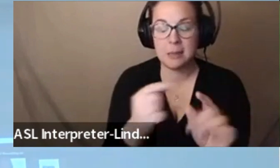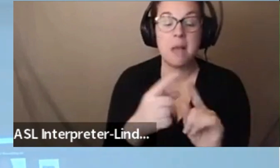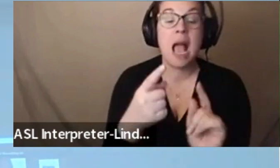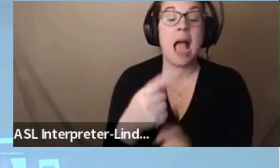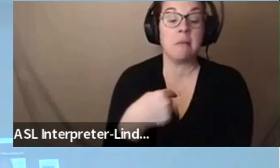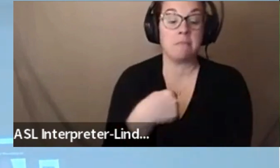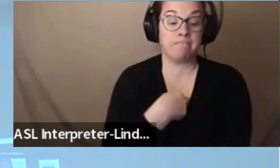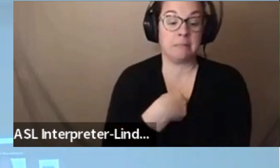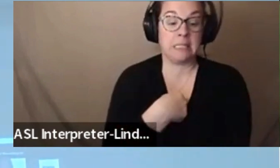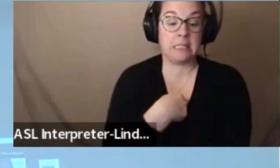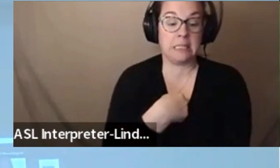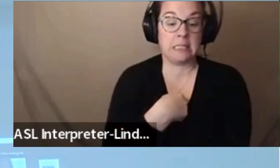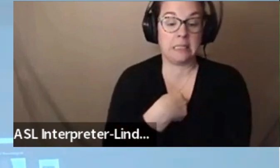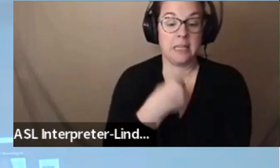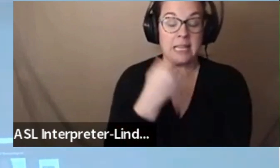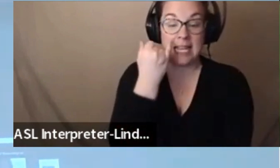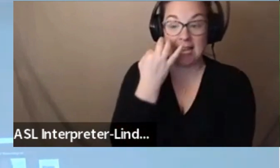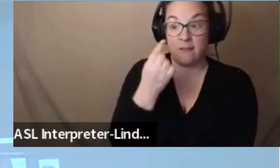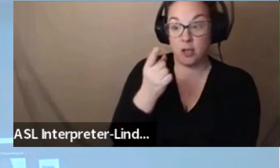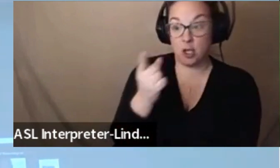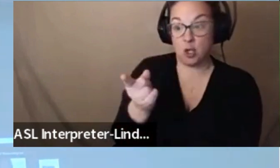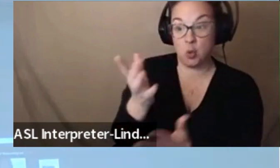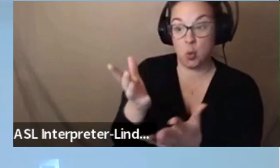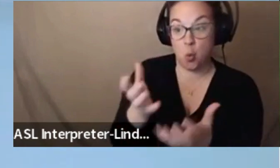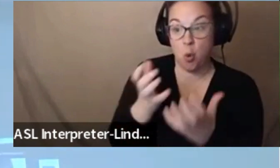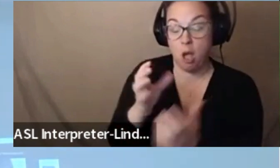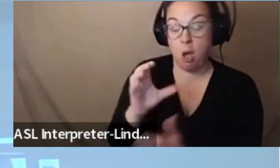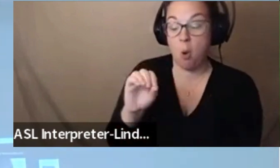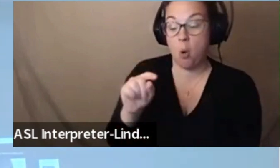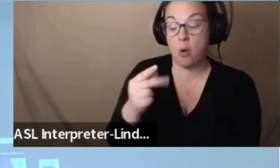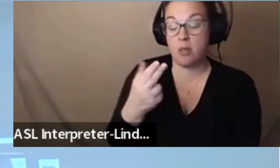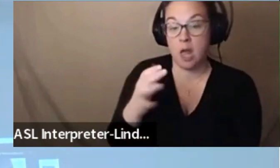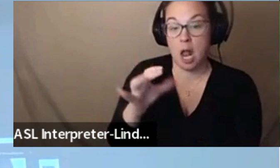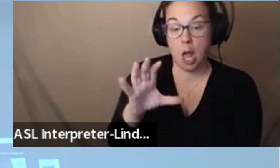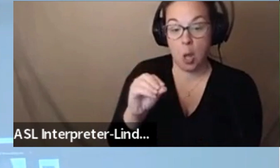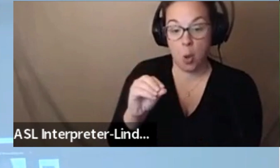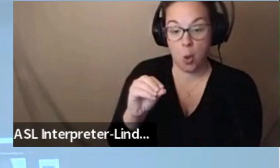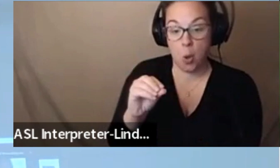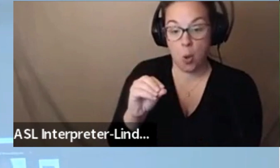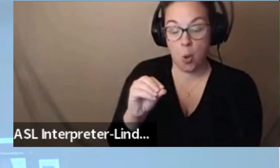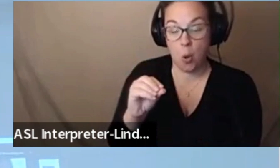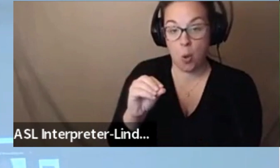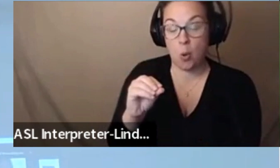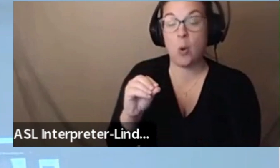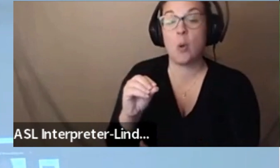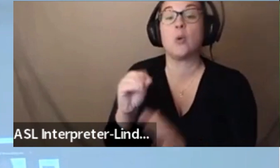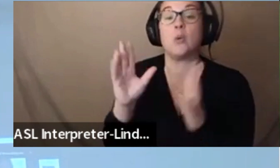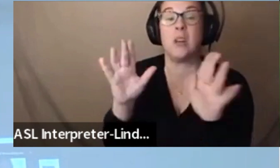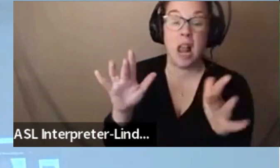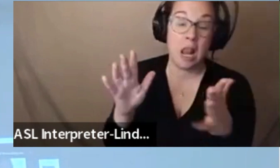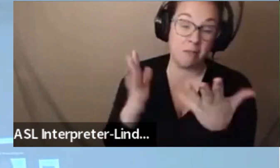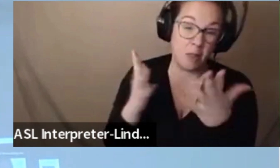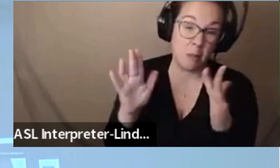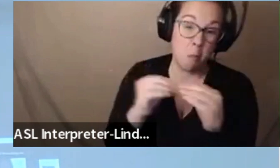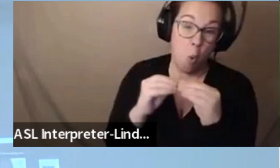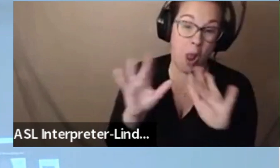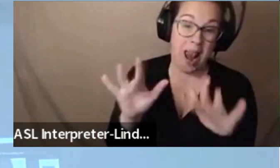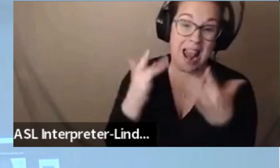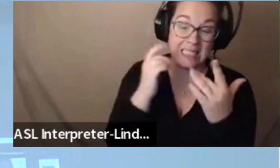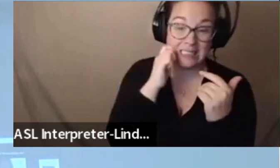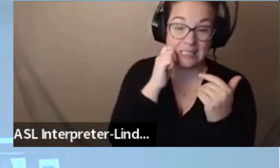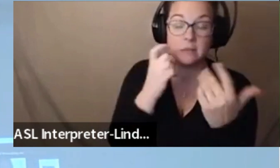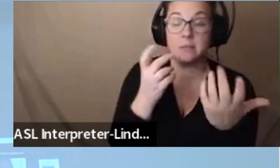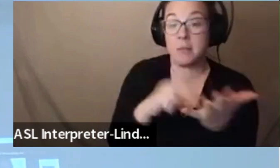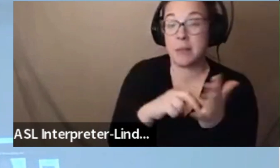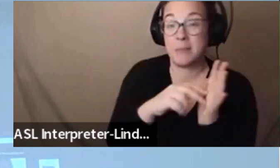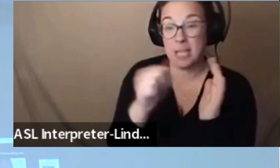thing to say, but I would say if you want to have a light-skinned Othello, then everybody else has to be lighter skinned